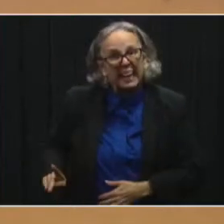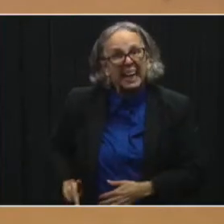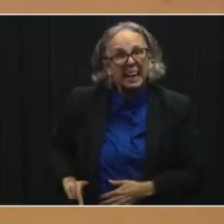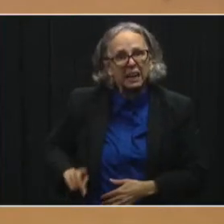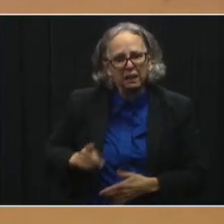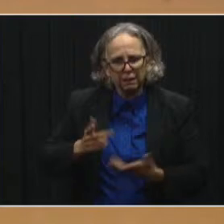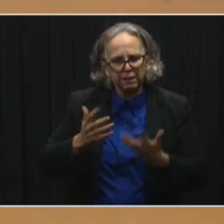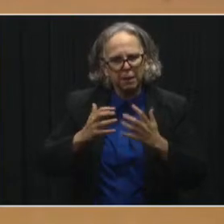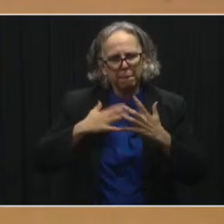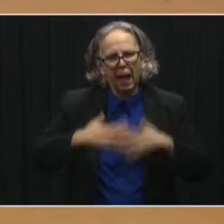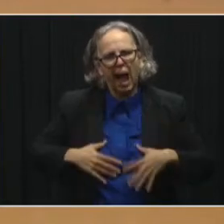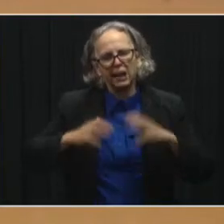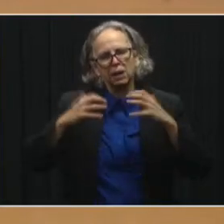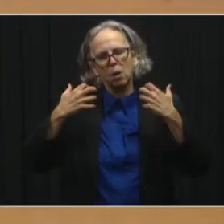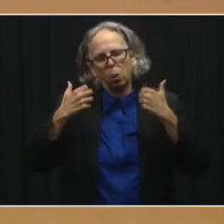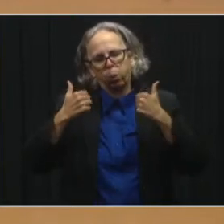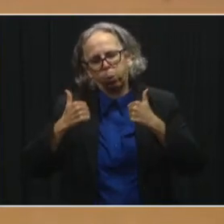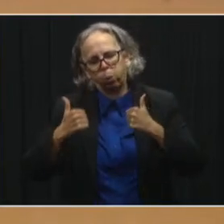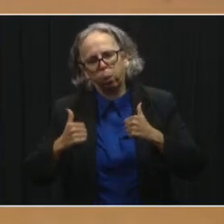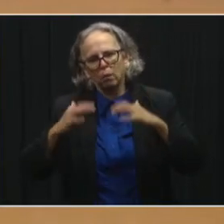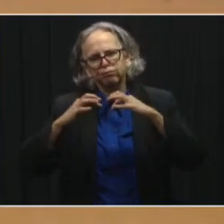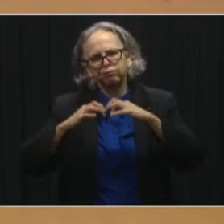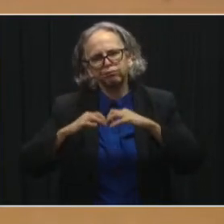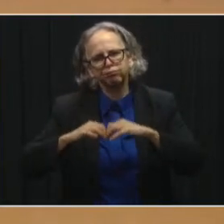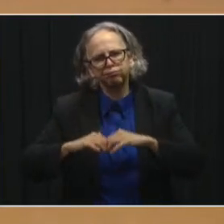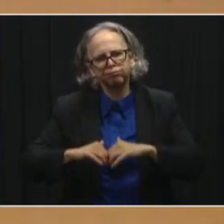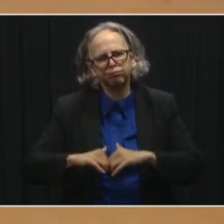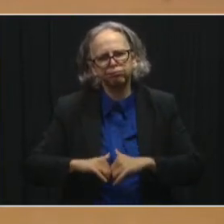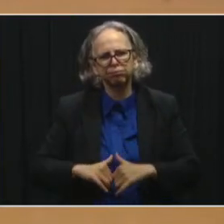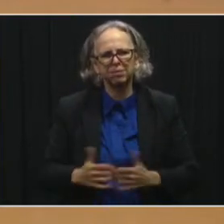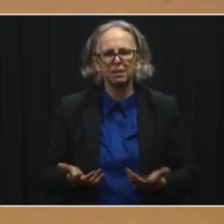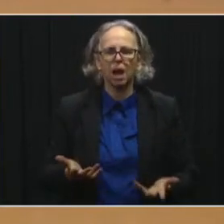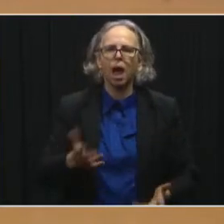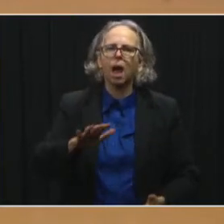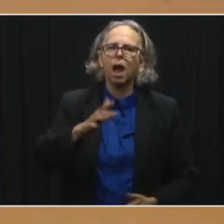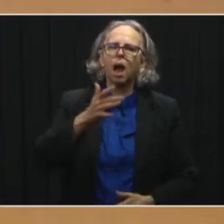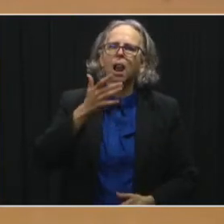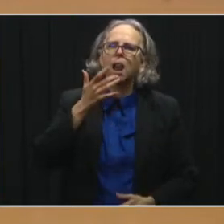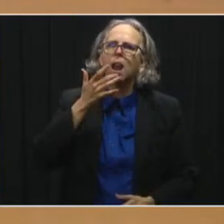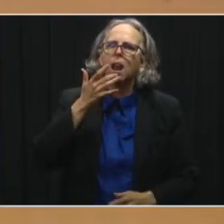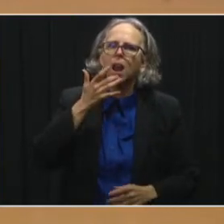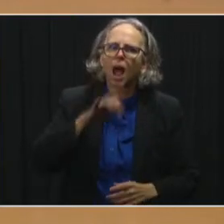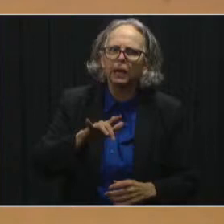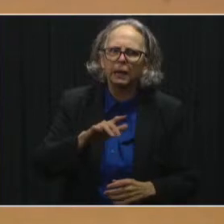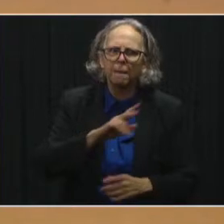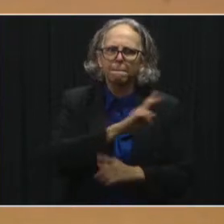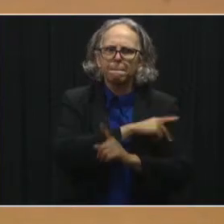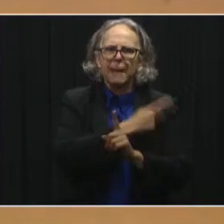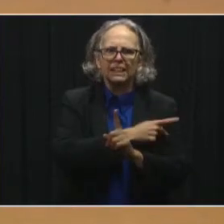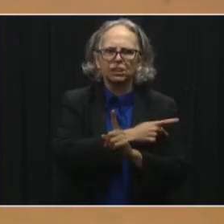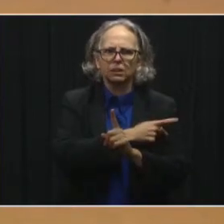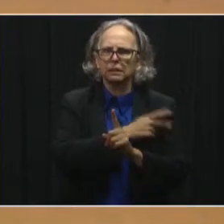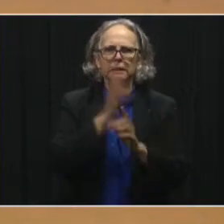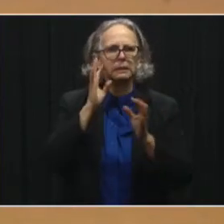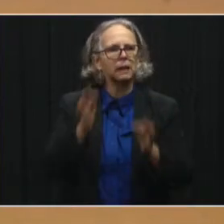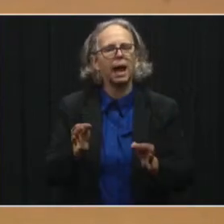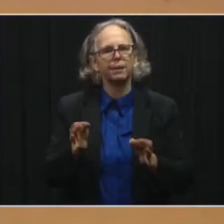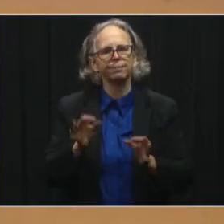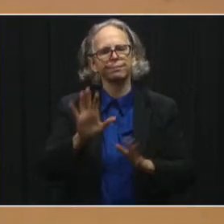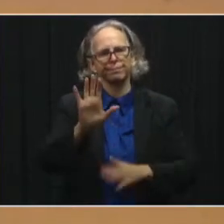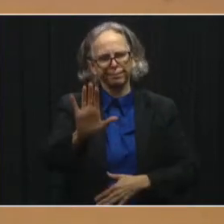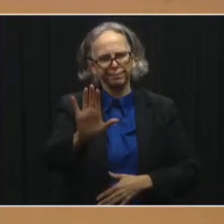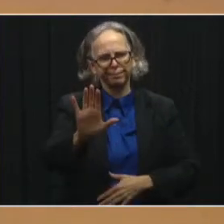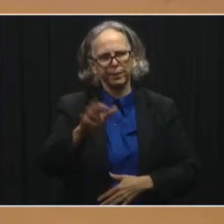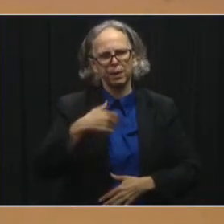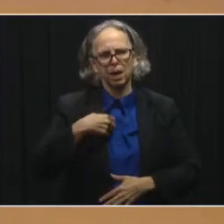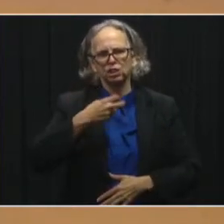situation and unfortunately chose to go the route of hospice care and die in hospice care because